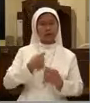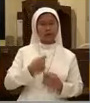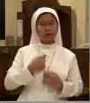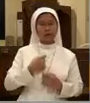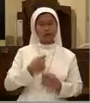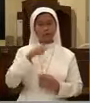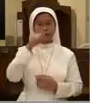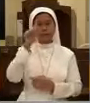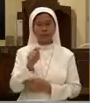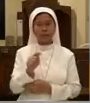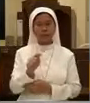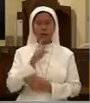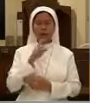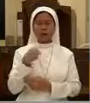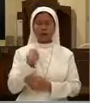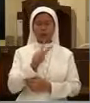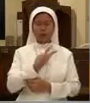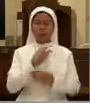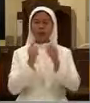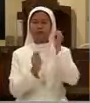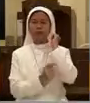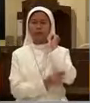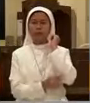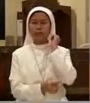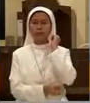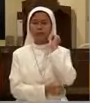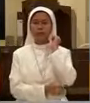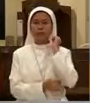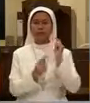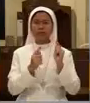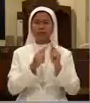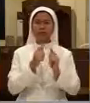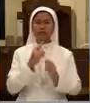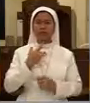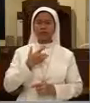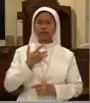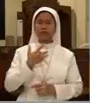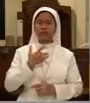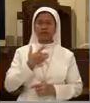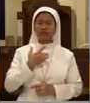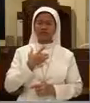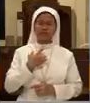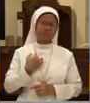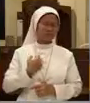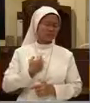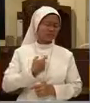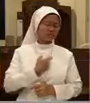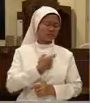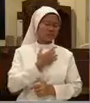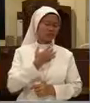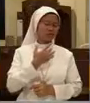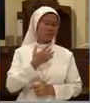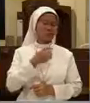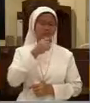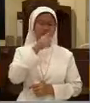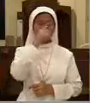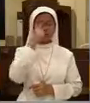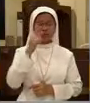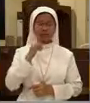Are we tempted to feel insulted, to